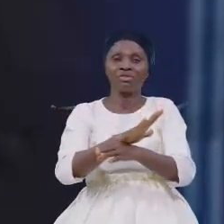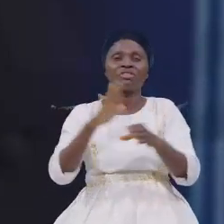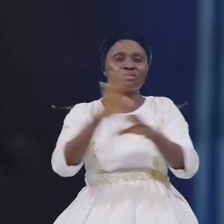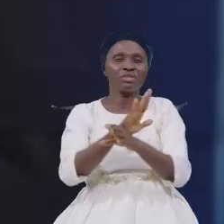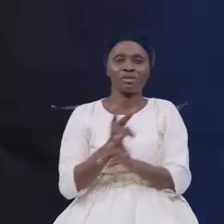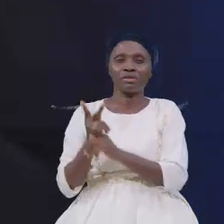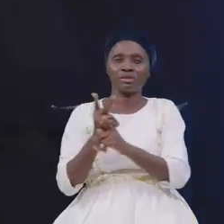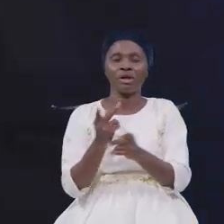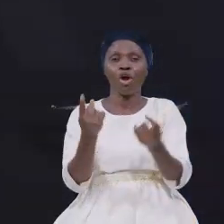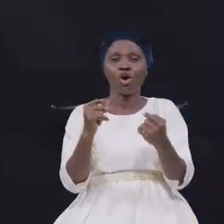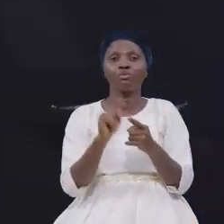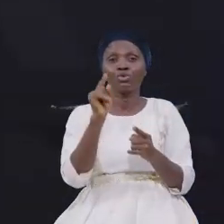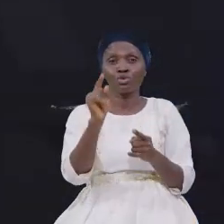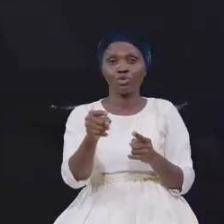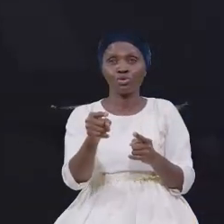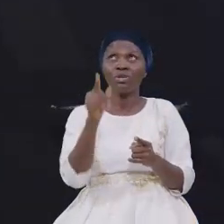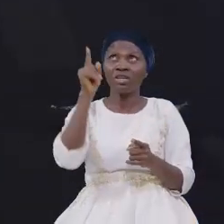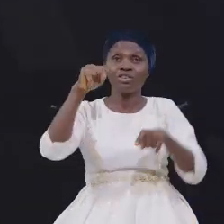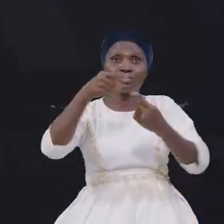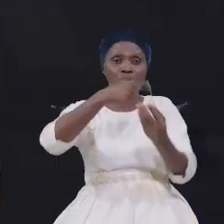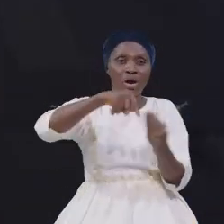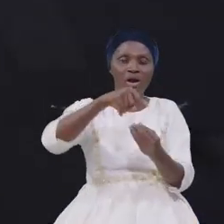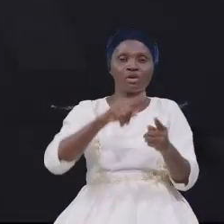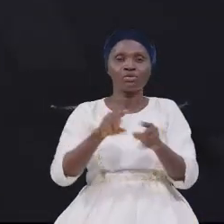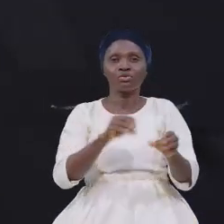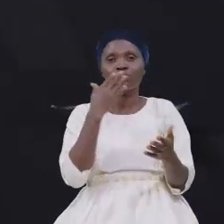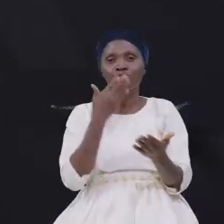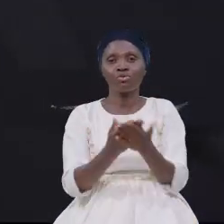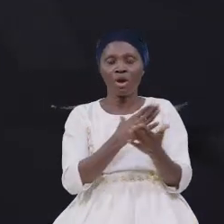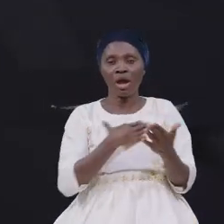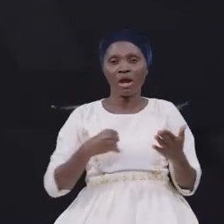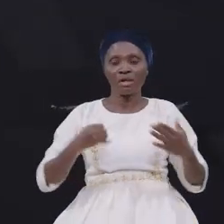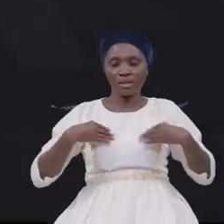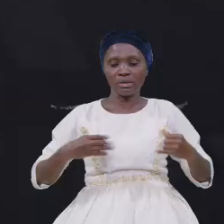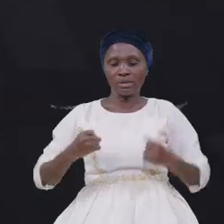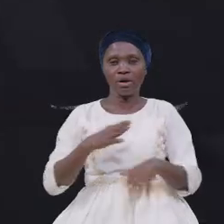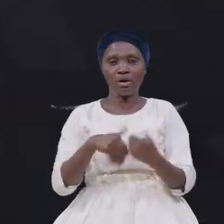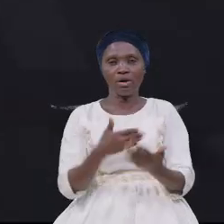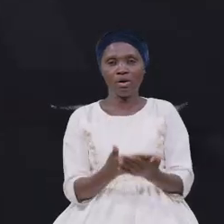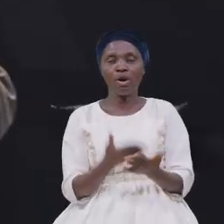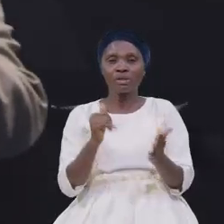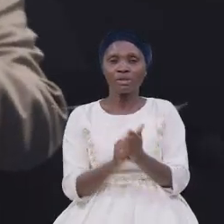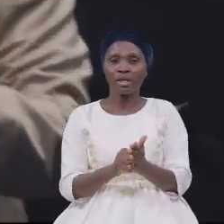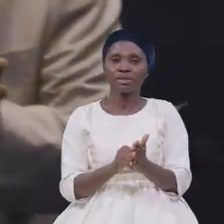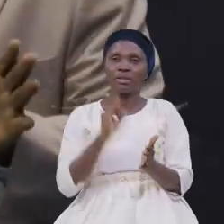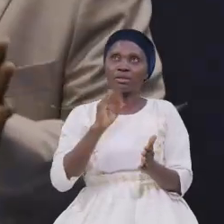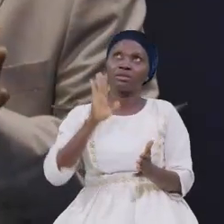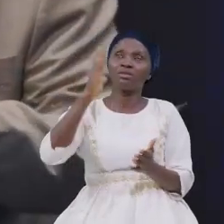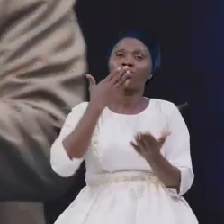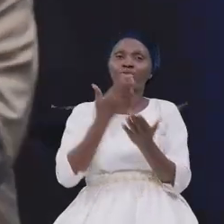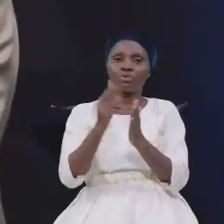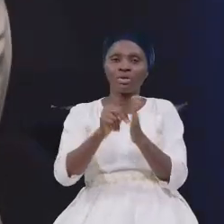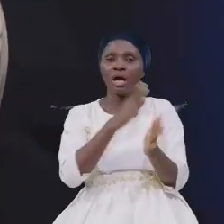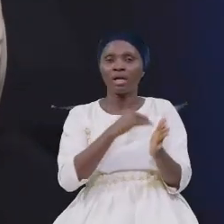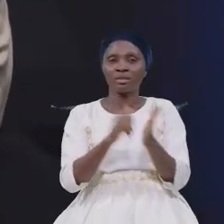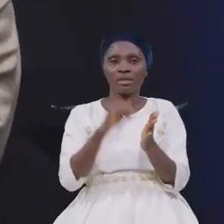He went about doing good and healing all. That's his goodness. That's grace. Healing all that were